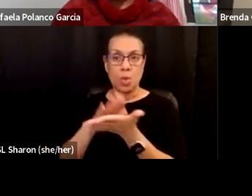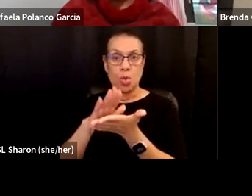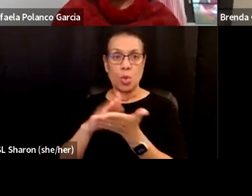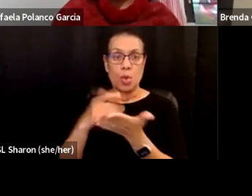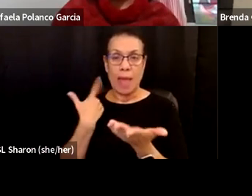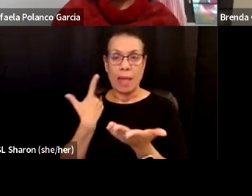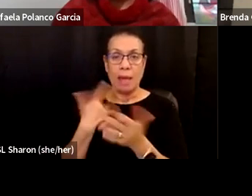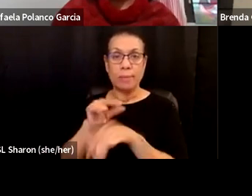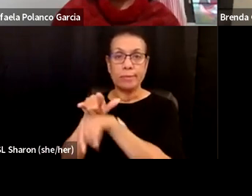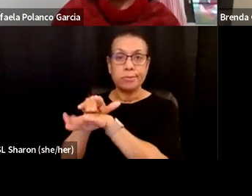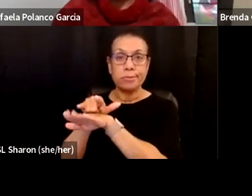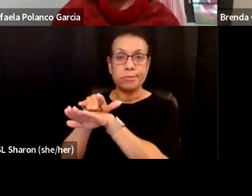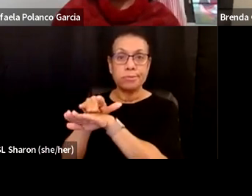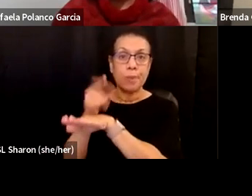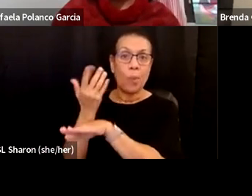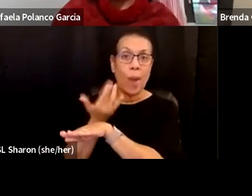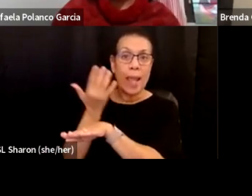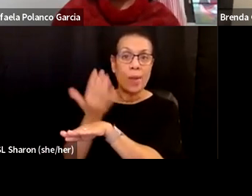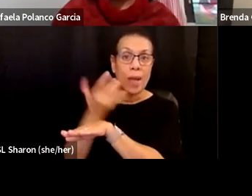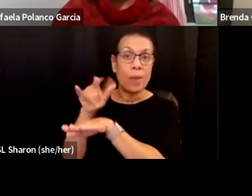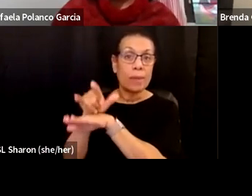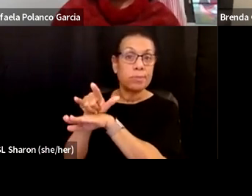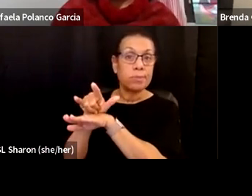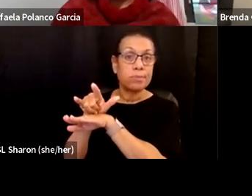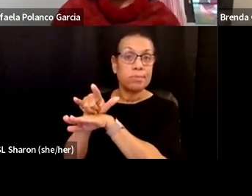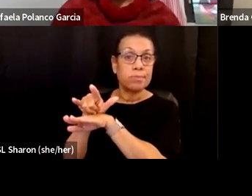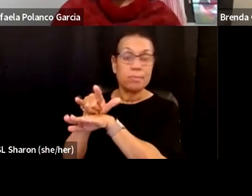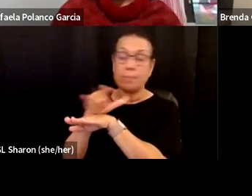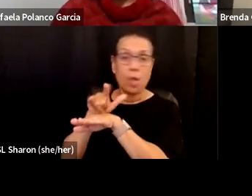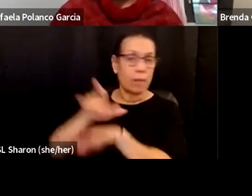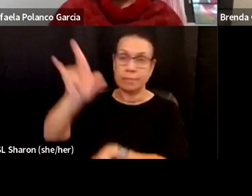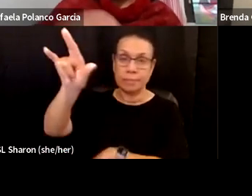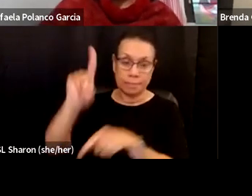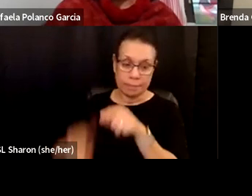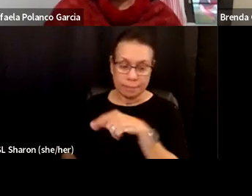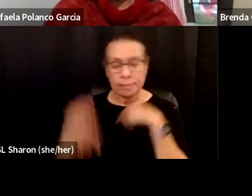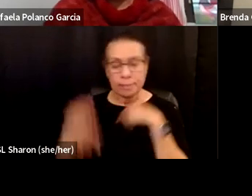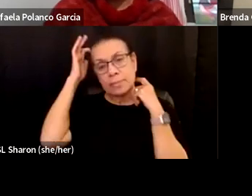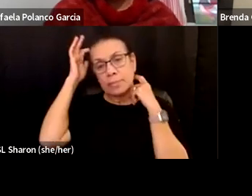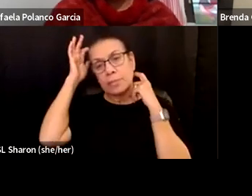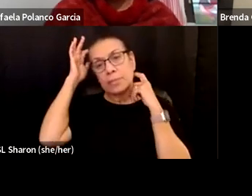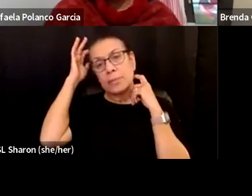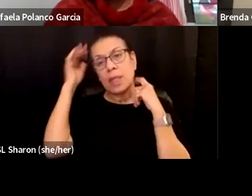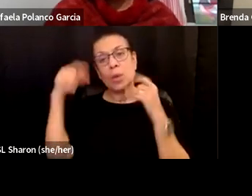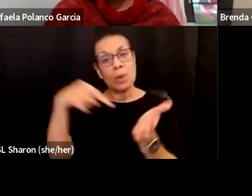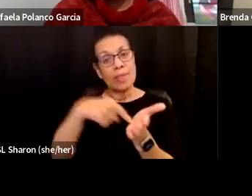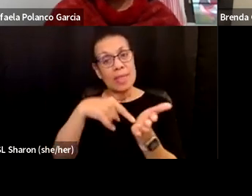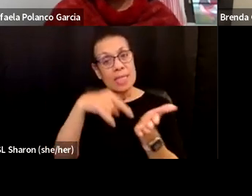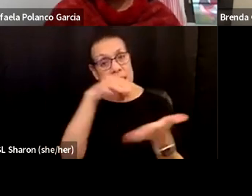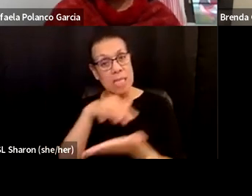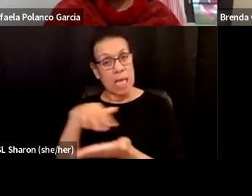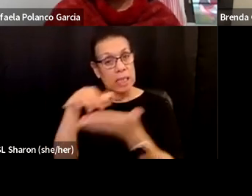for a while so i'm hoping that in the short while here with this study we will be able to